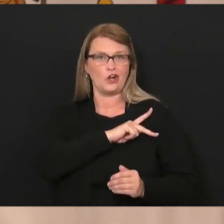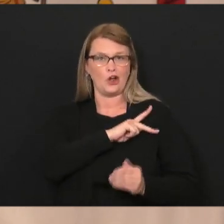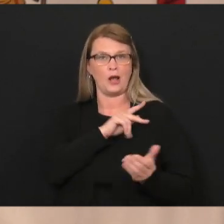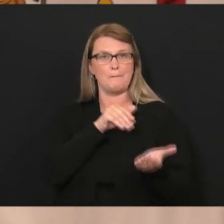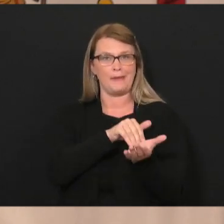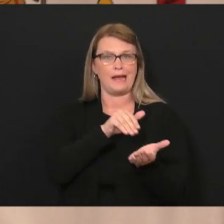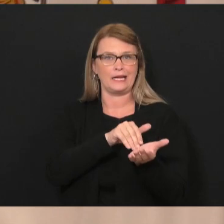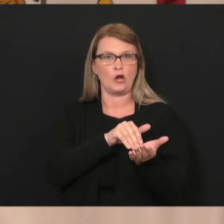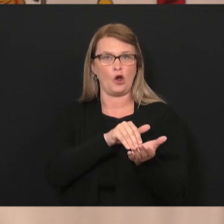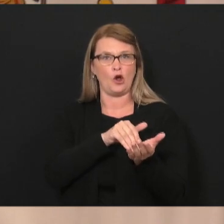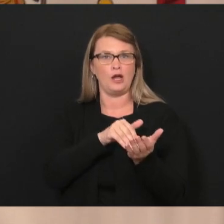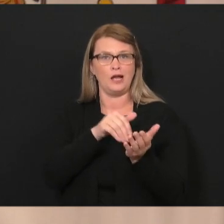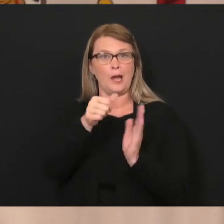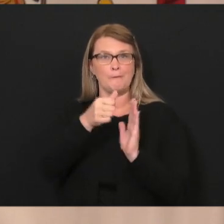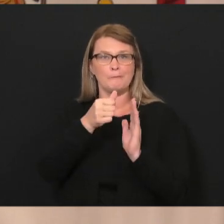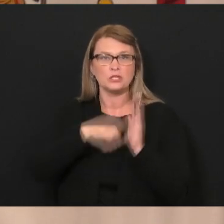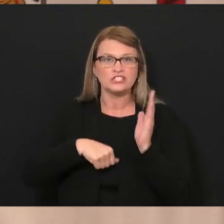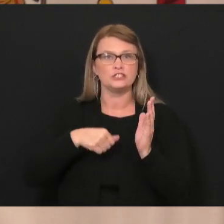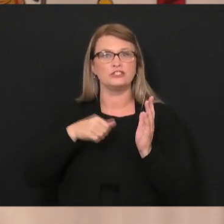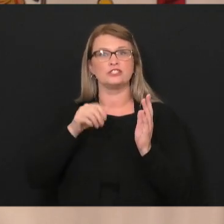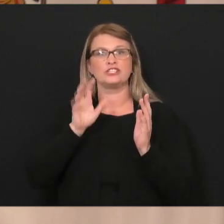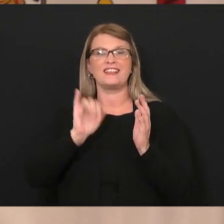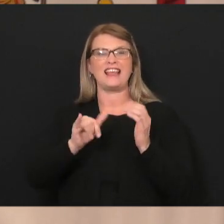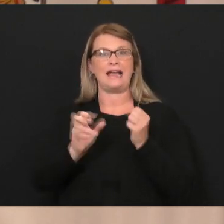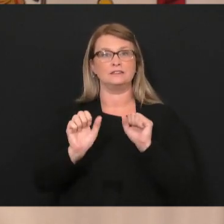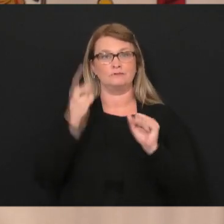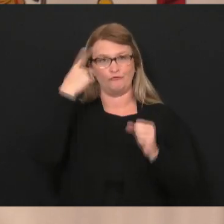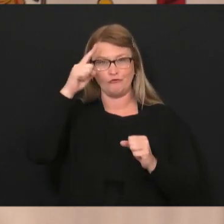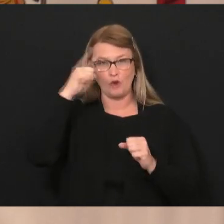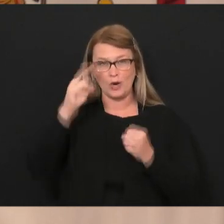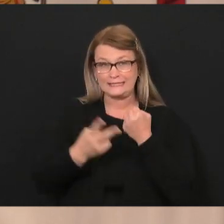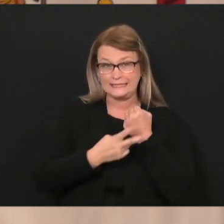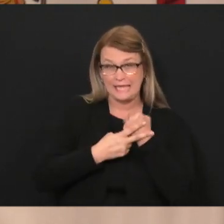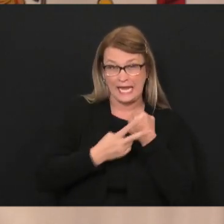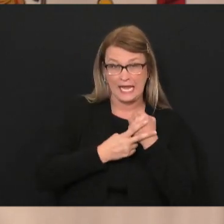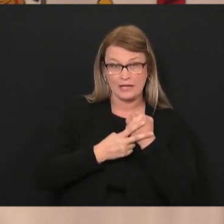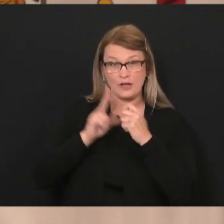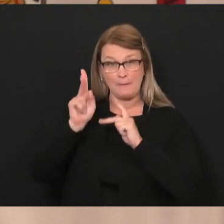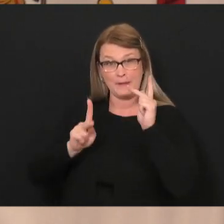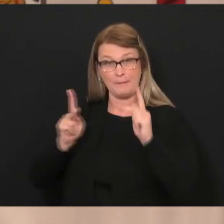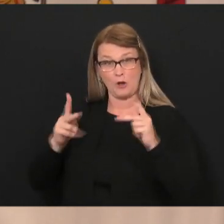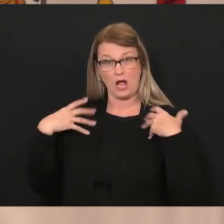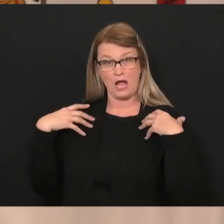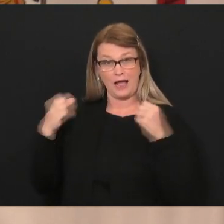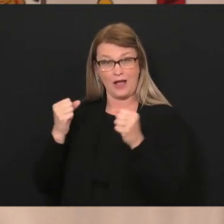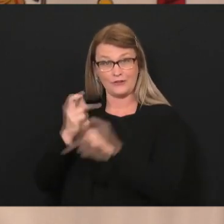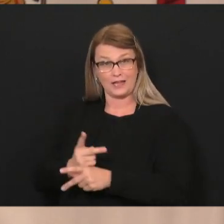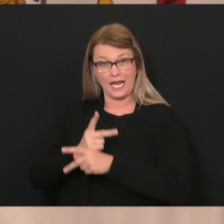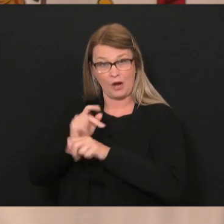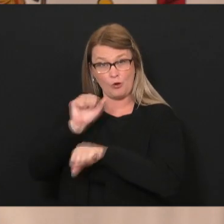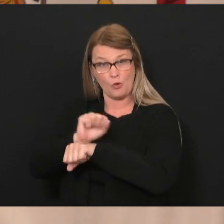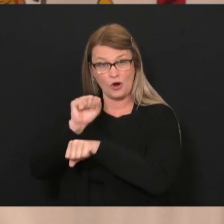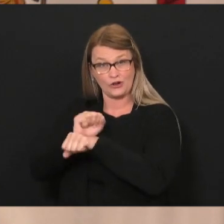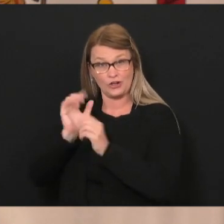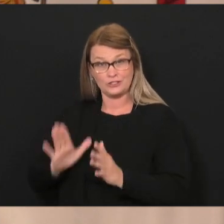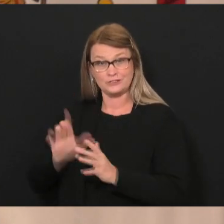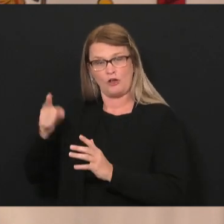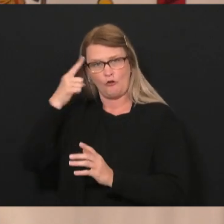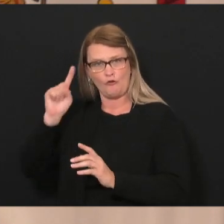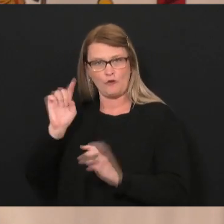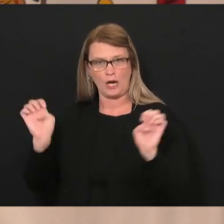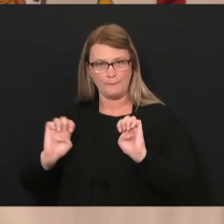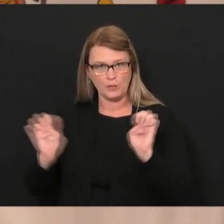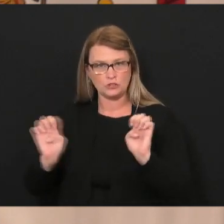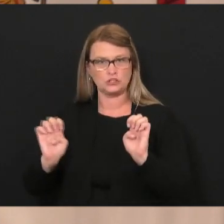This is being done to conserve our personal protection equipment for our frontline healthcare workers